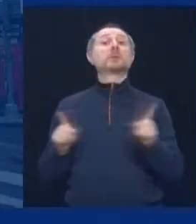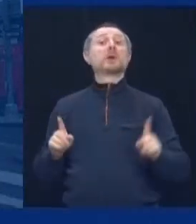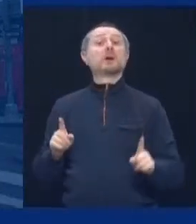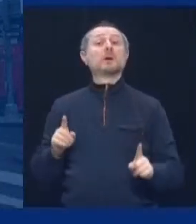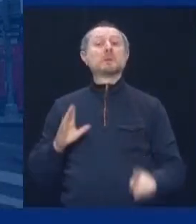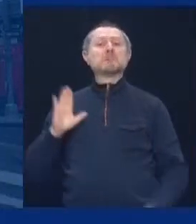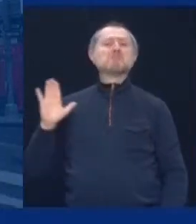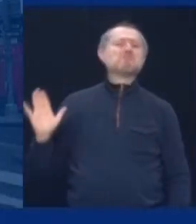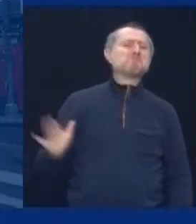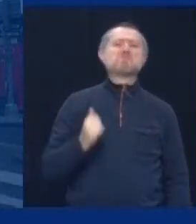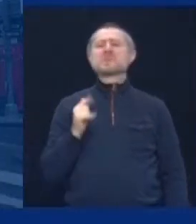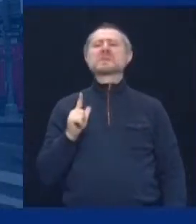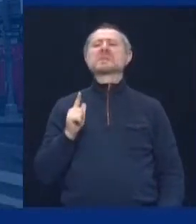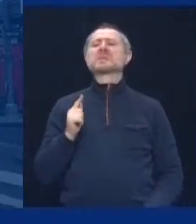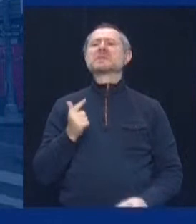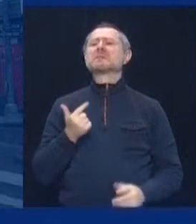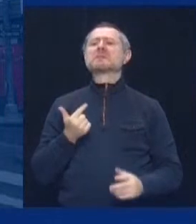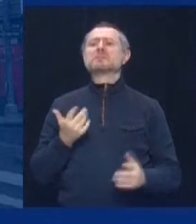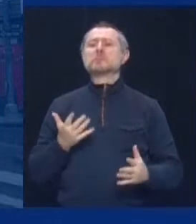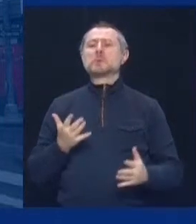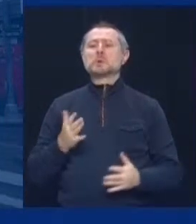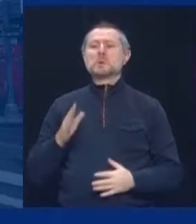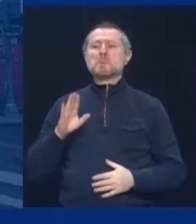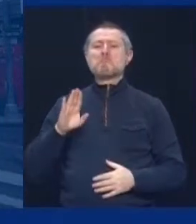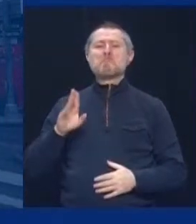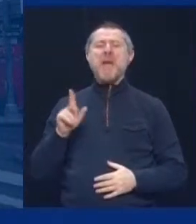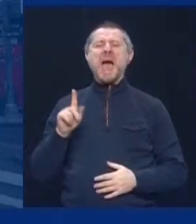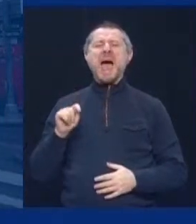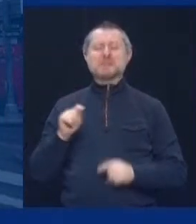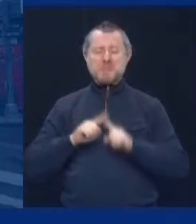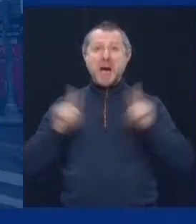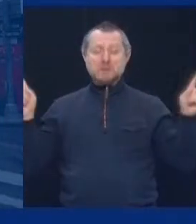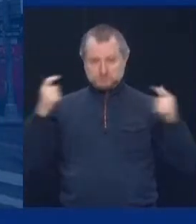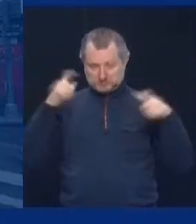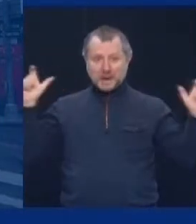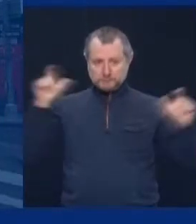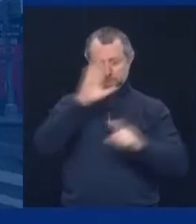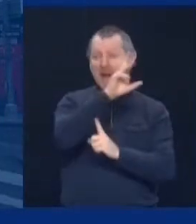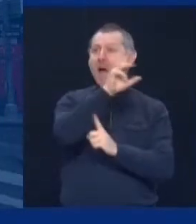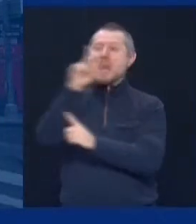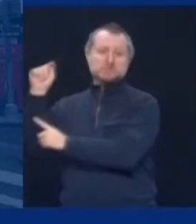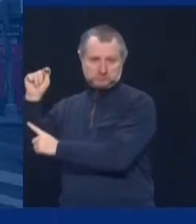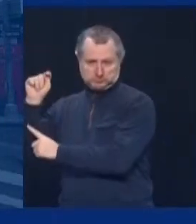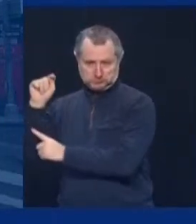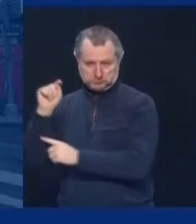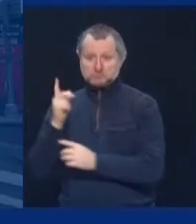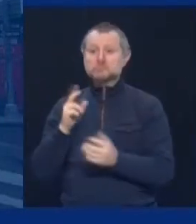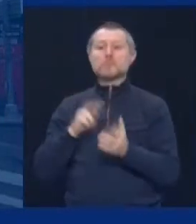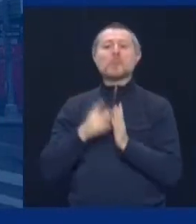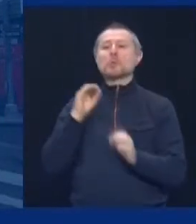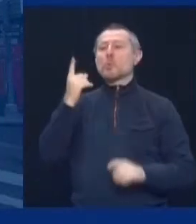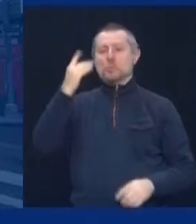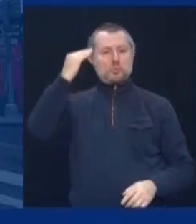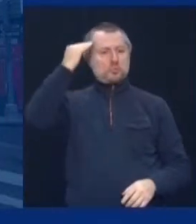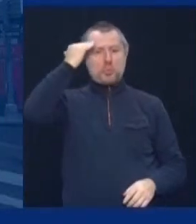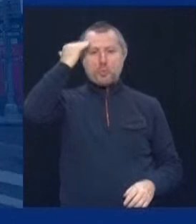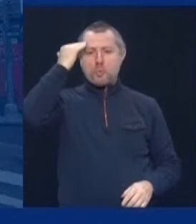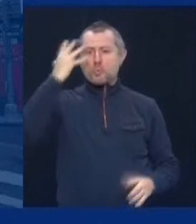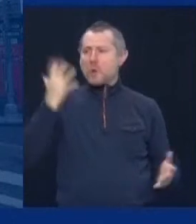B-U-T. But no one knows because it is up to